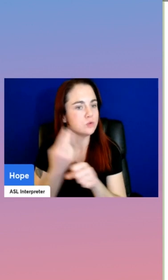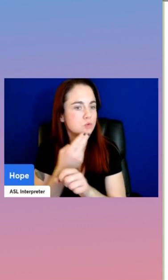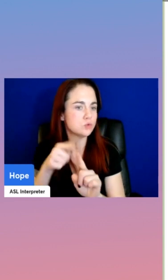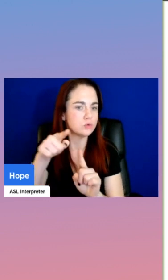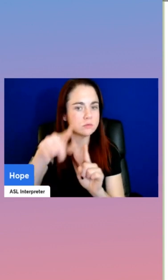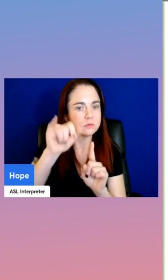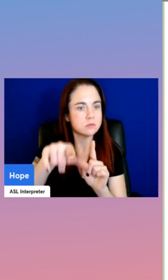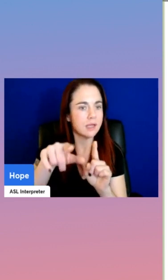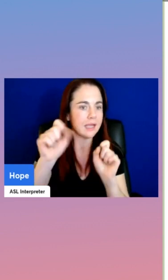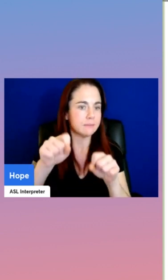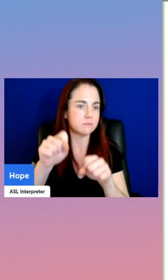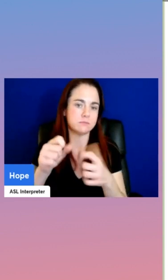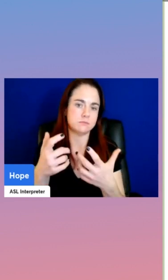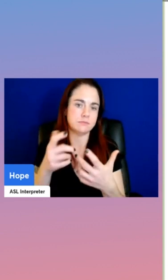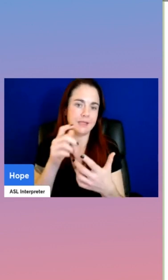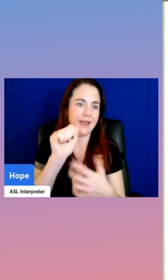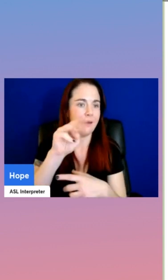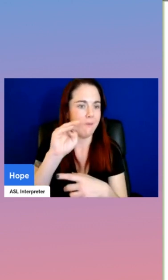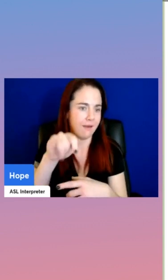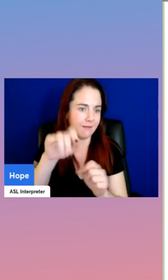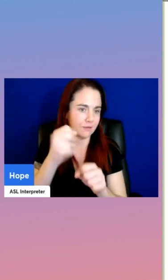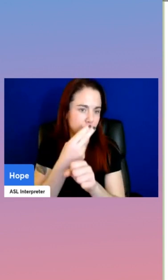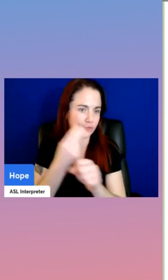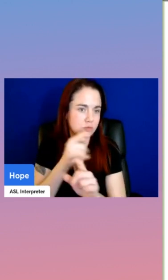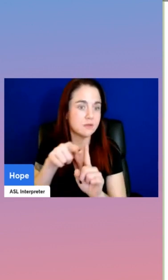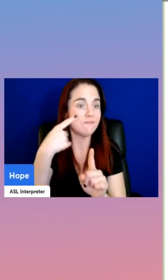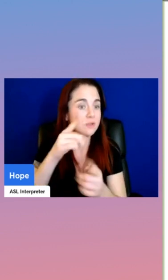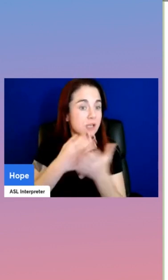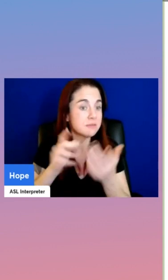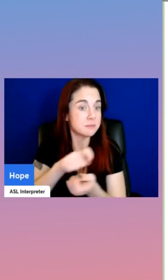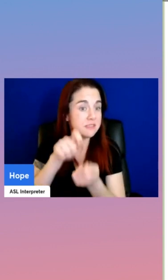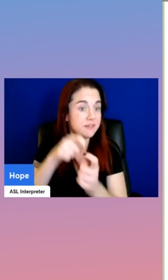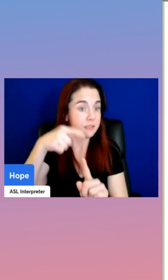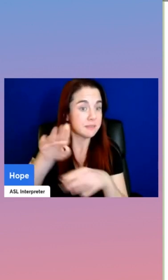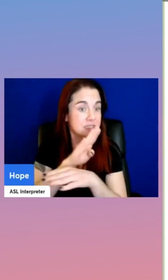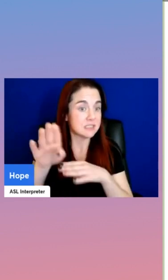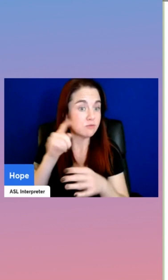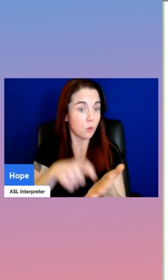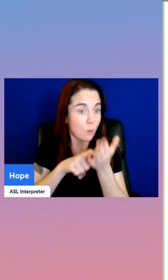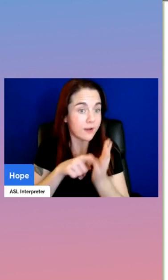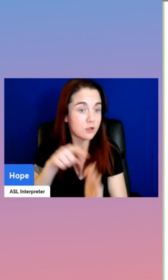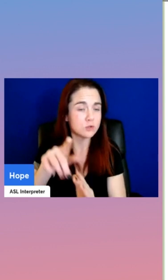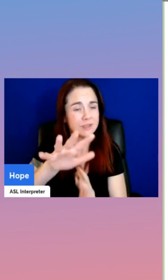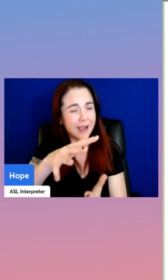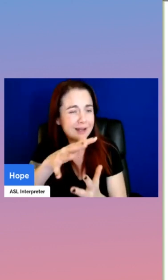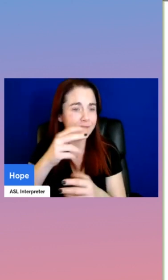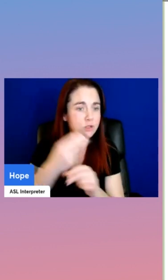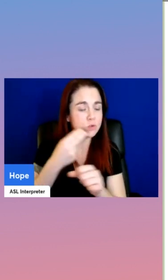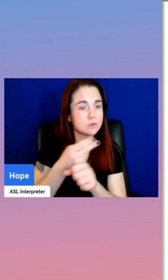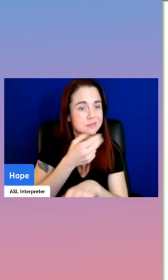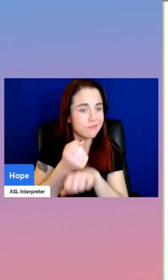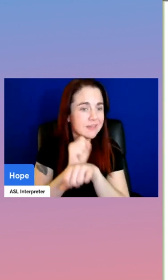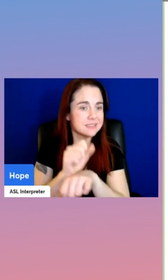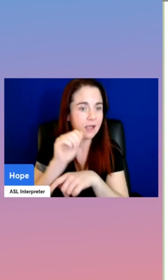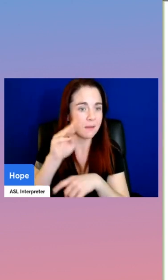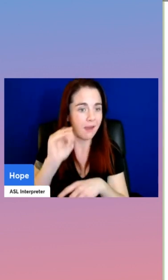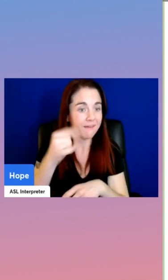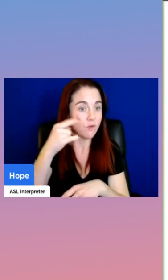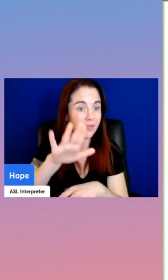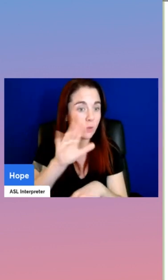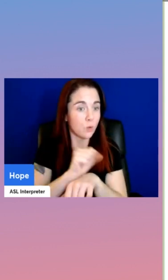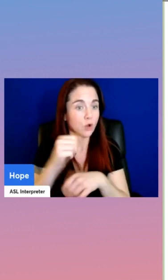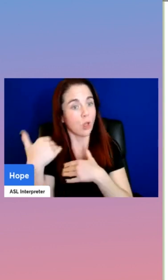to get the latest AMI. For some specific businesses that require to kind of use fixed AMIs for their workloads,